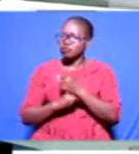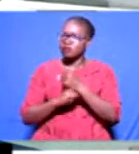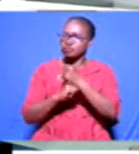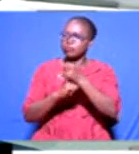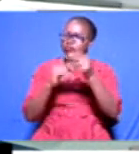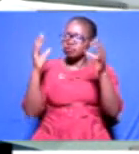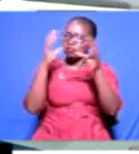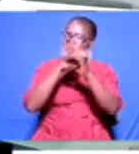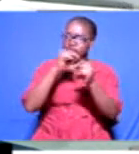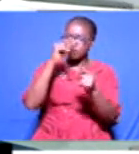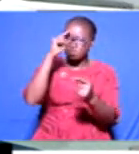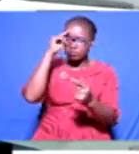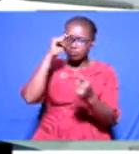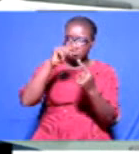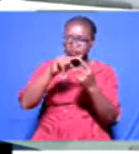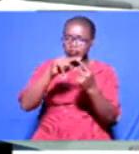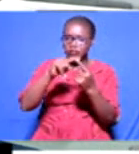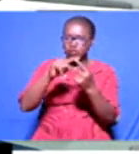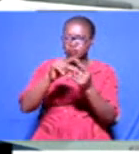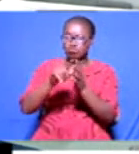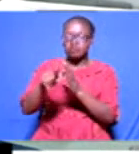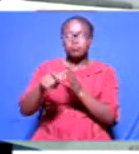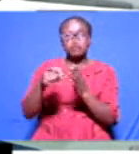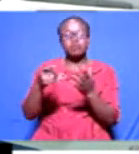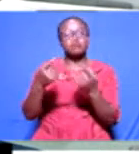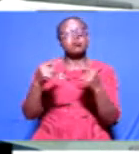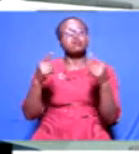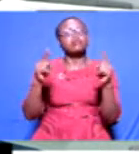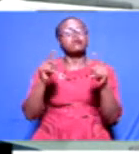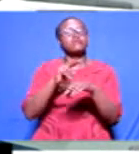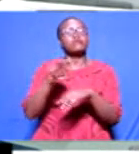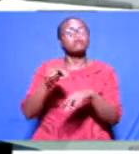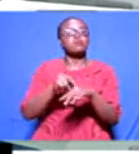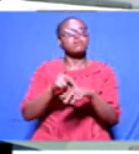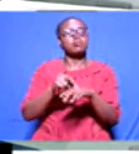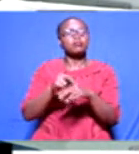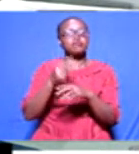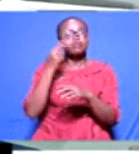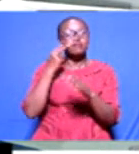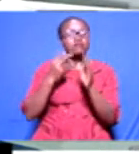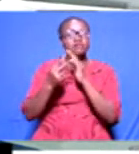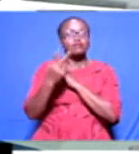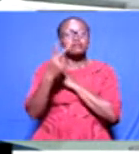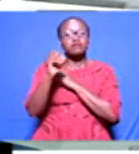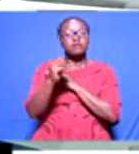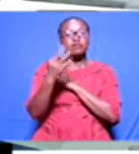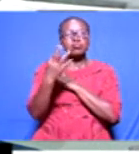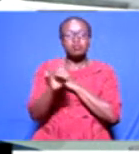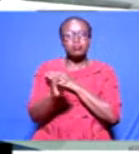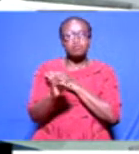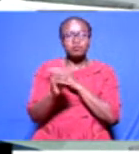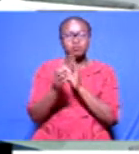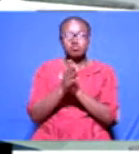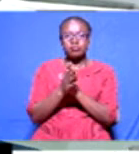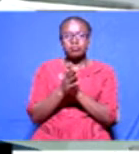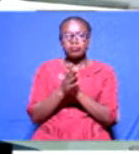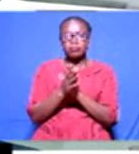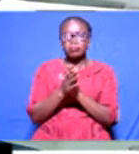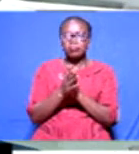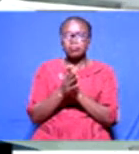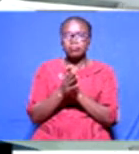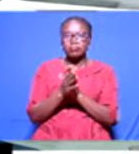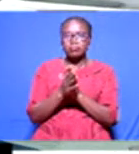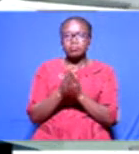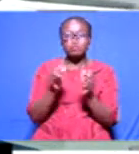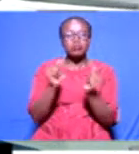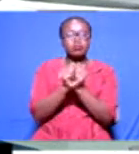presidential bid, which is anchored on a prosperous nation based on Vision 2030. Raila, who is in Washington, D.C., outlined his